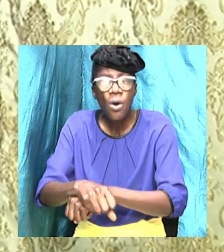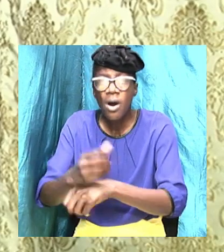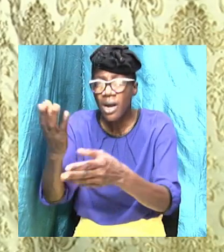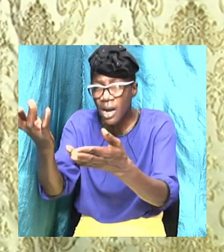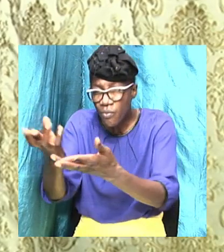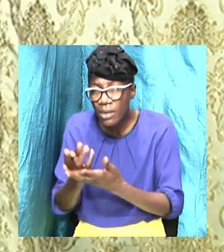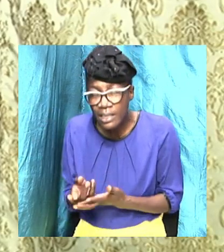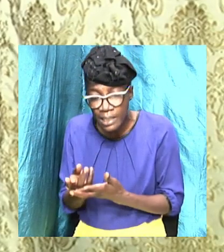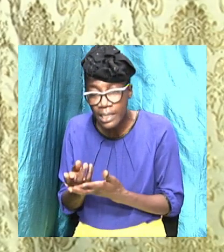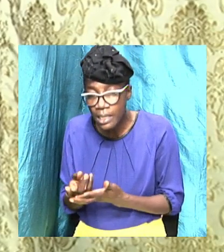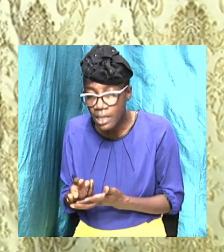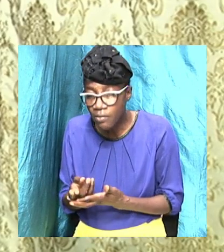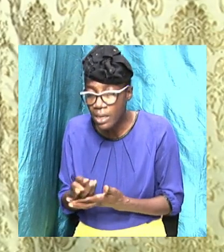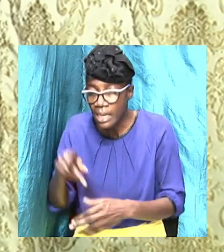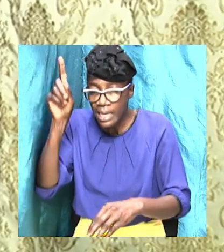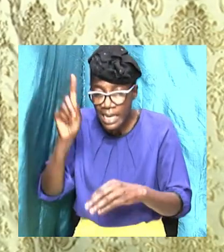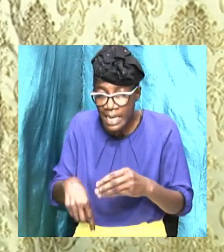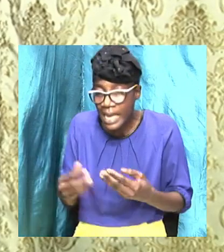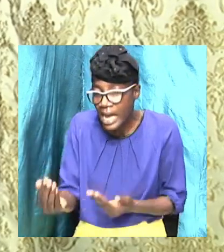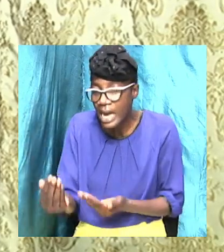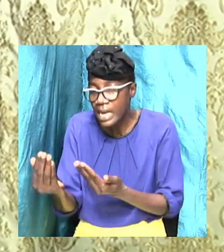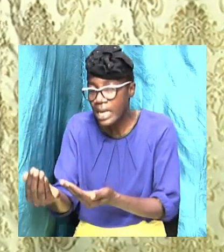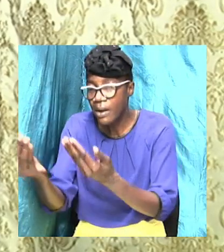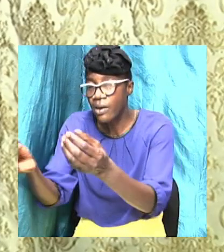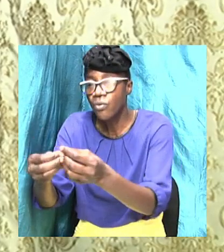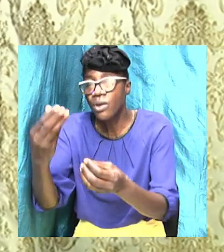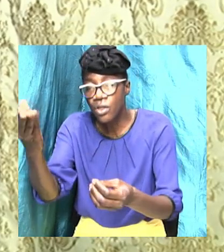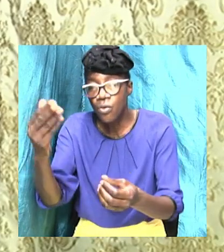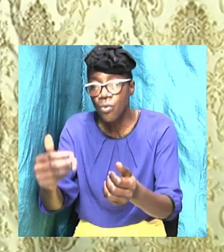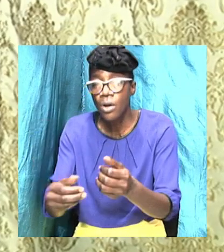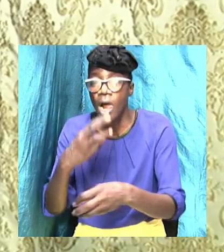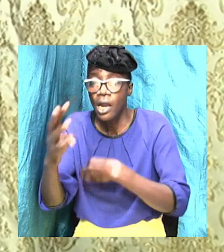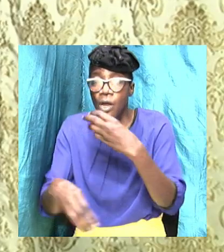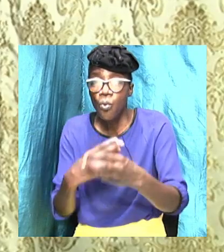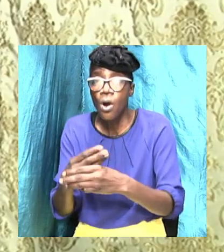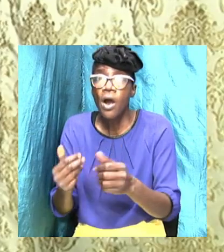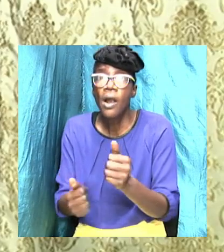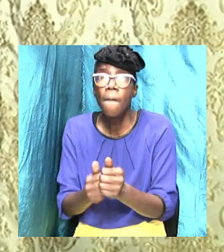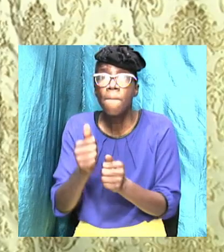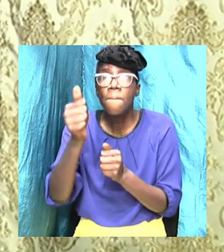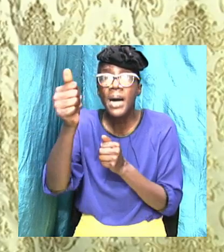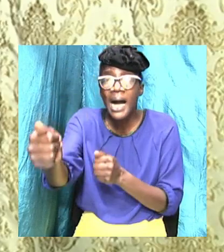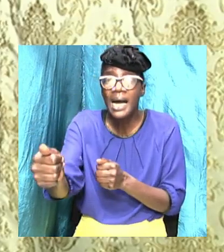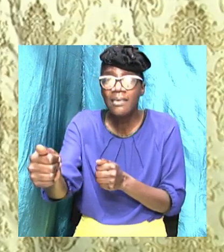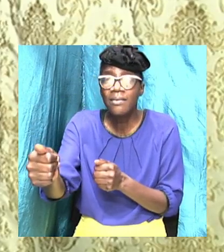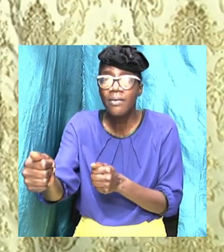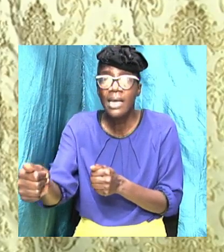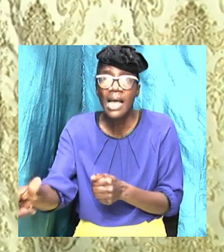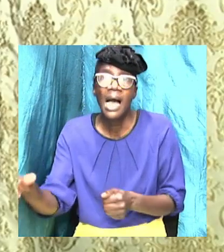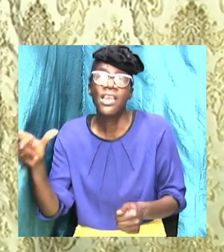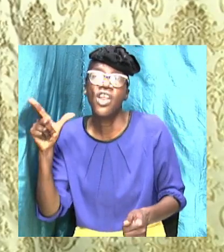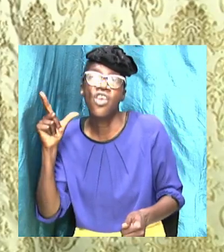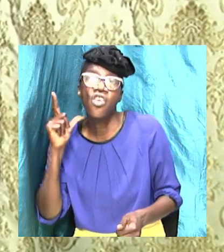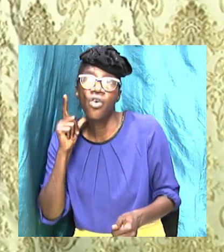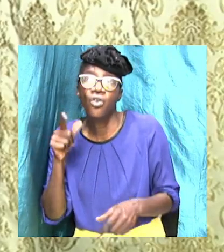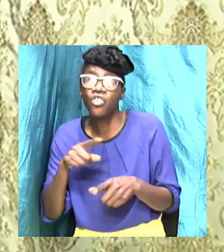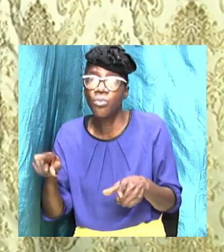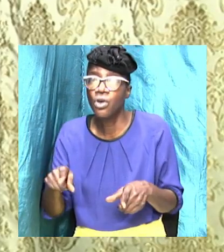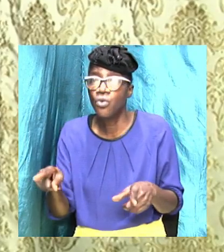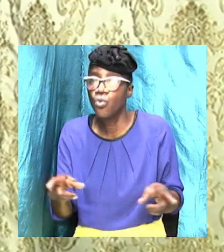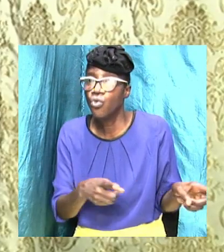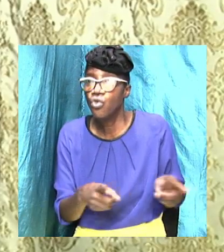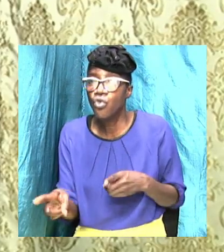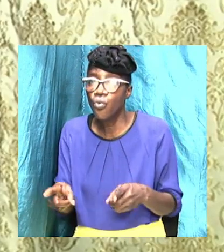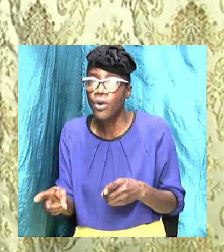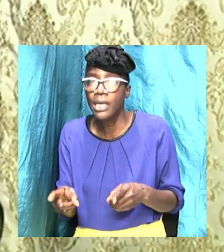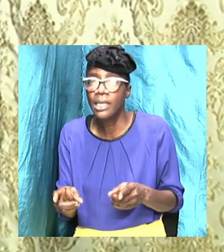can't carry it with us. And the world pass it away, the scripture say. and the lust thereof. But he that